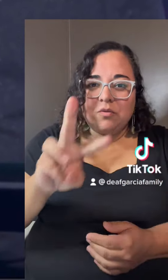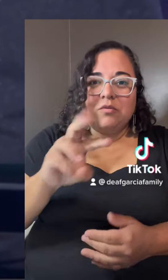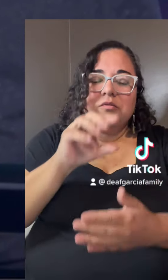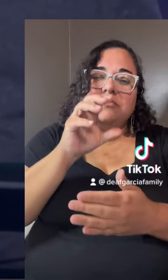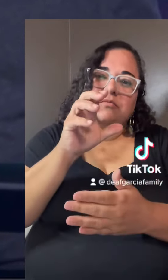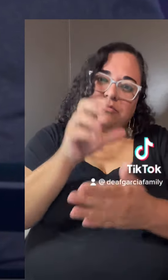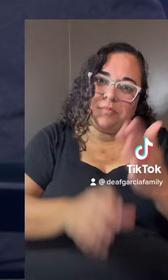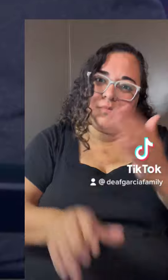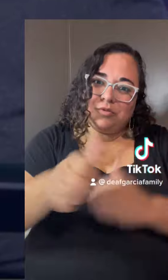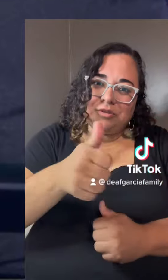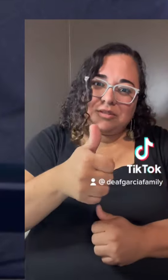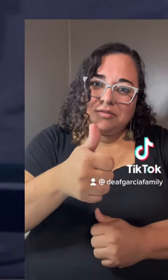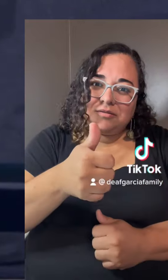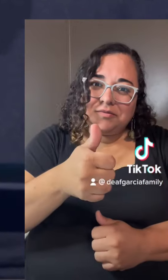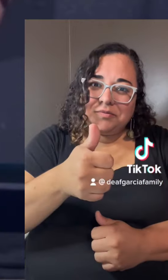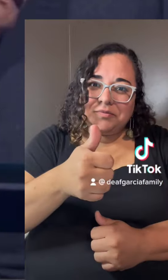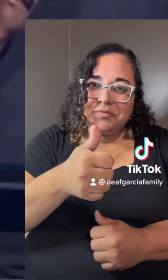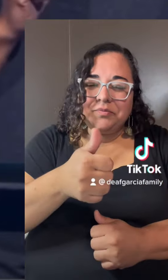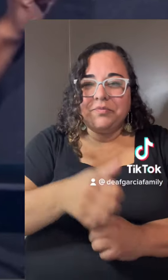10.